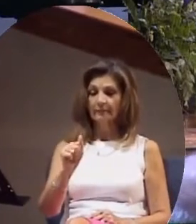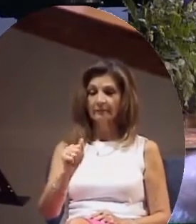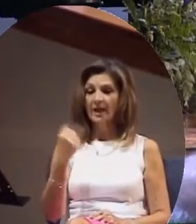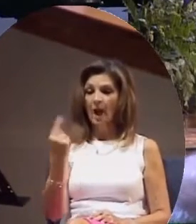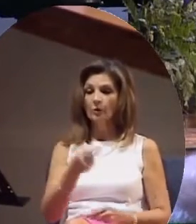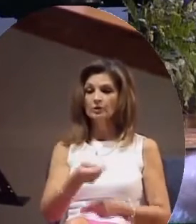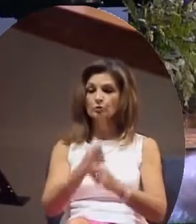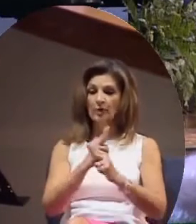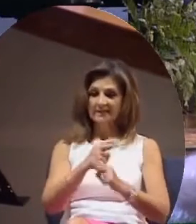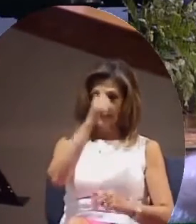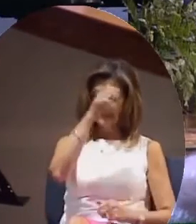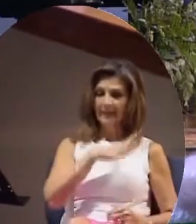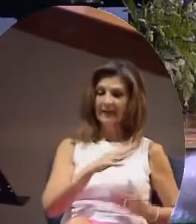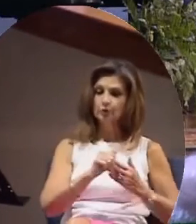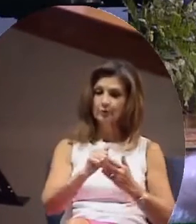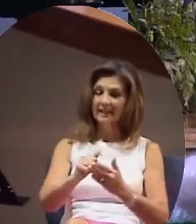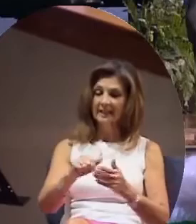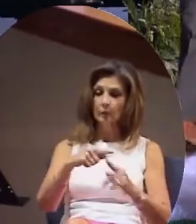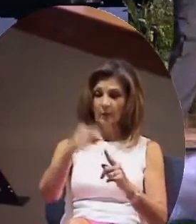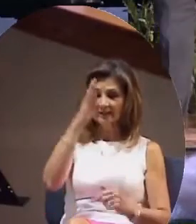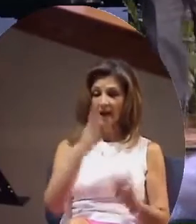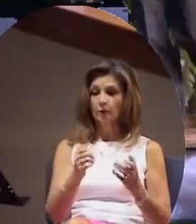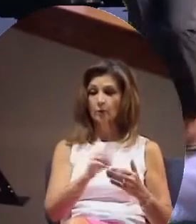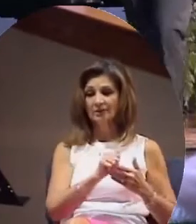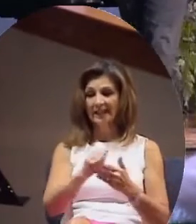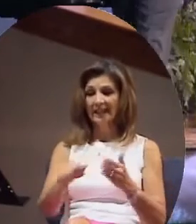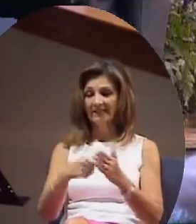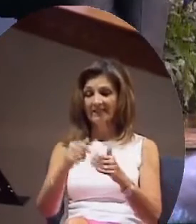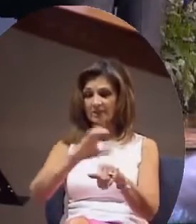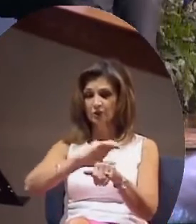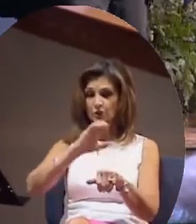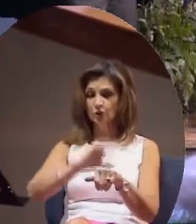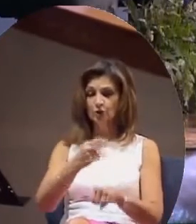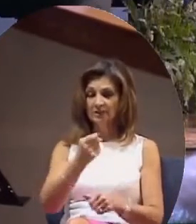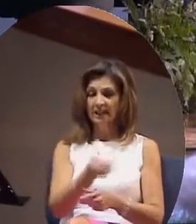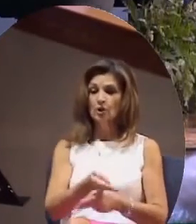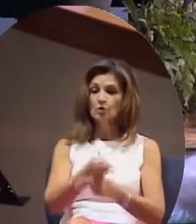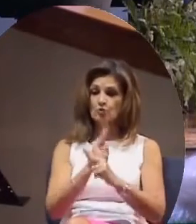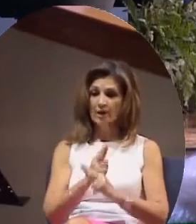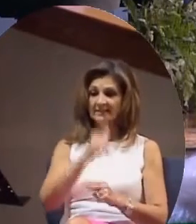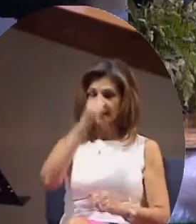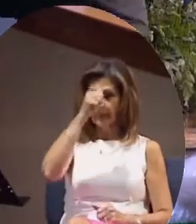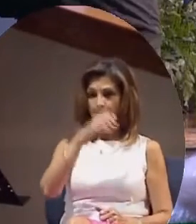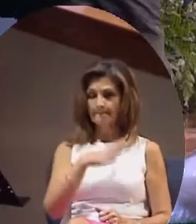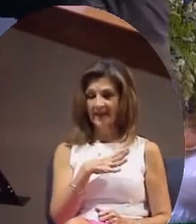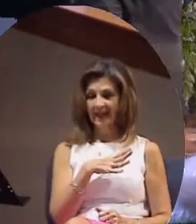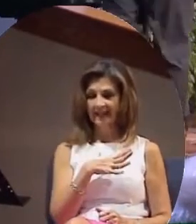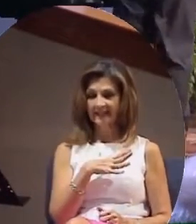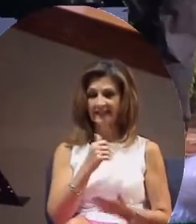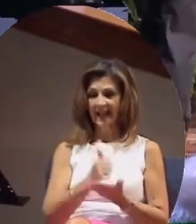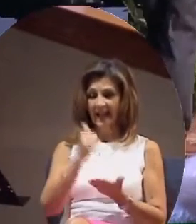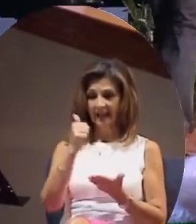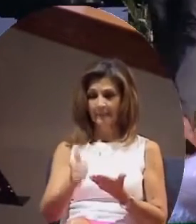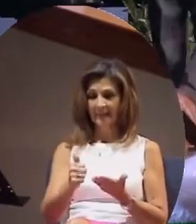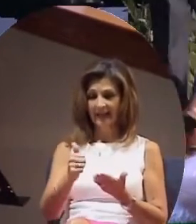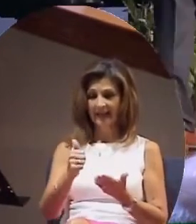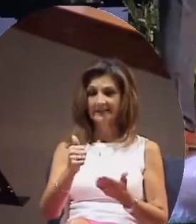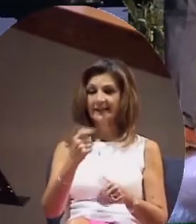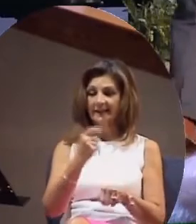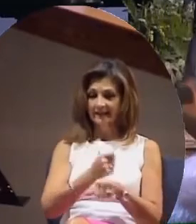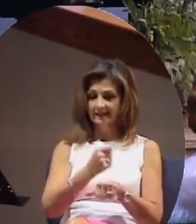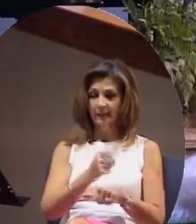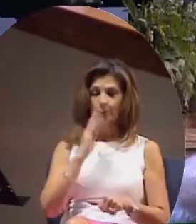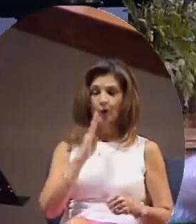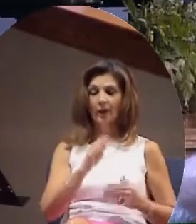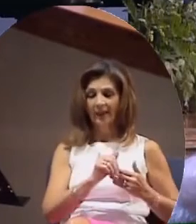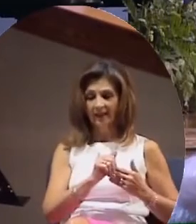Paul. And when God wants to lead this church, he raised up a man, amen, and he's going to lead